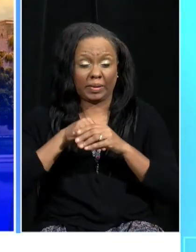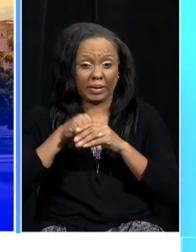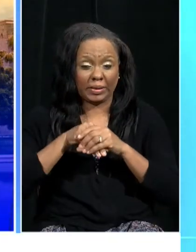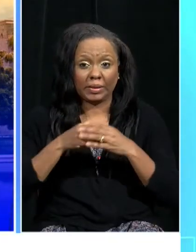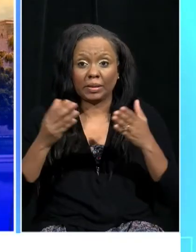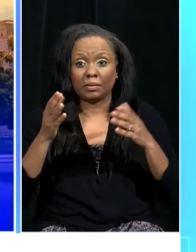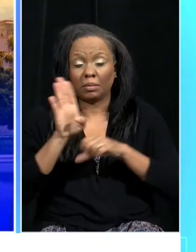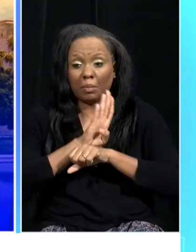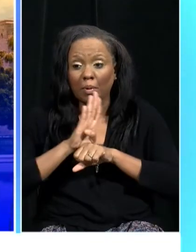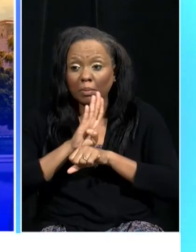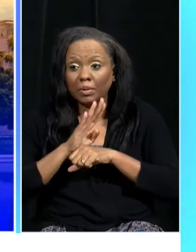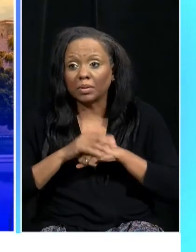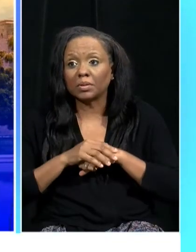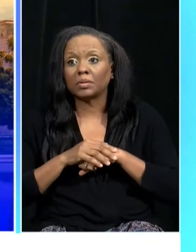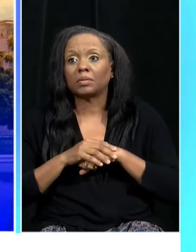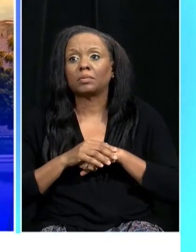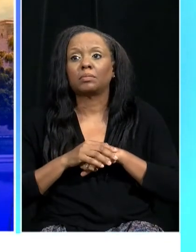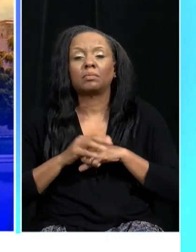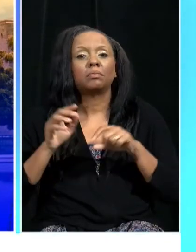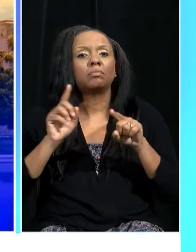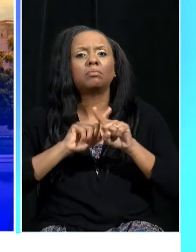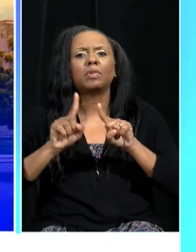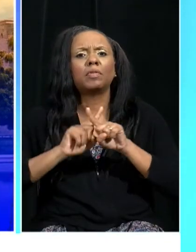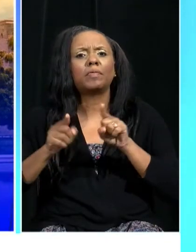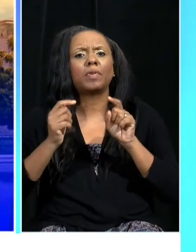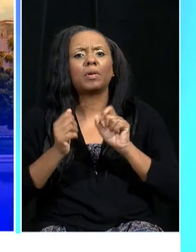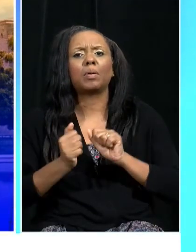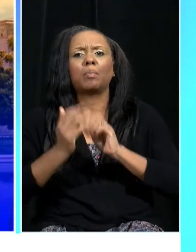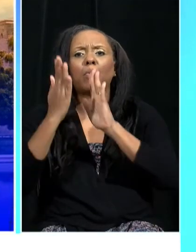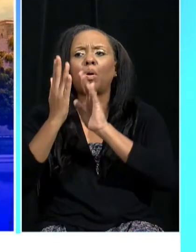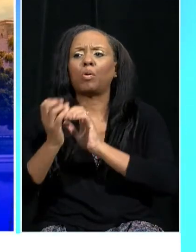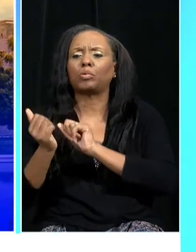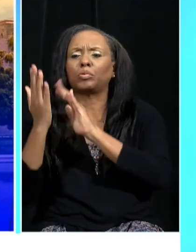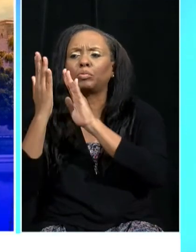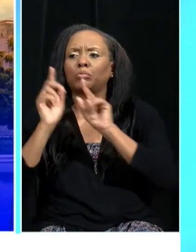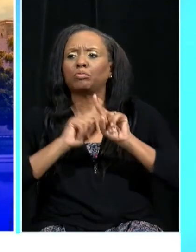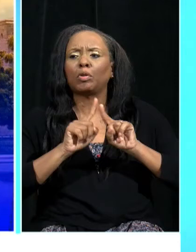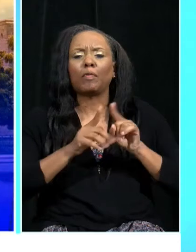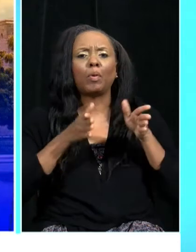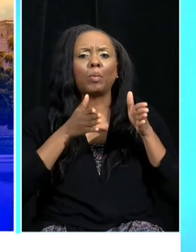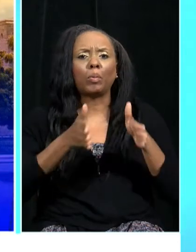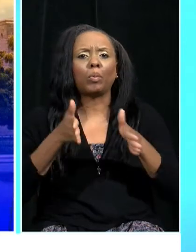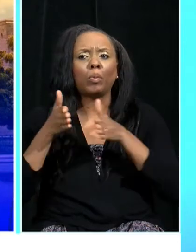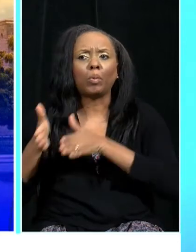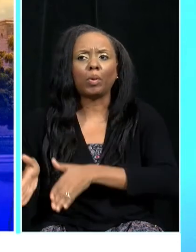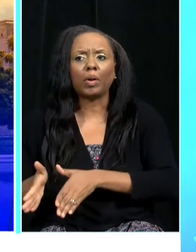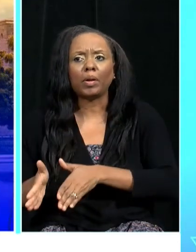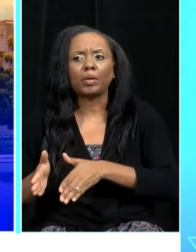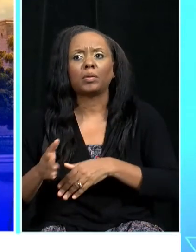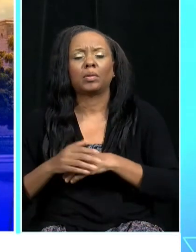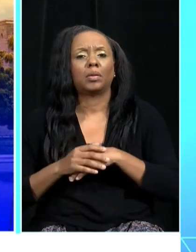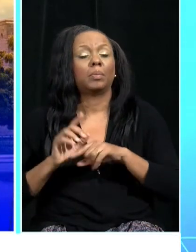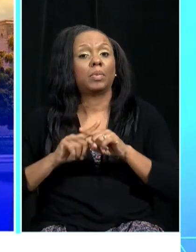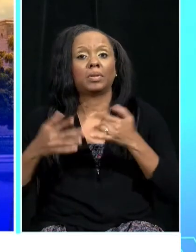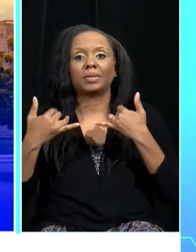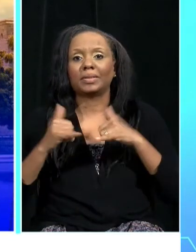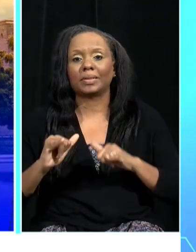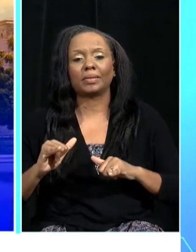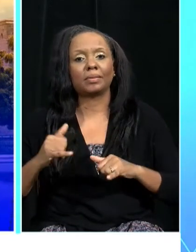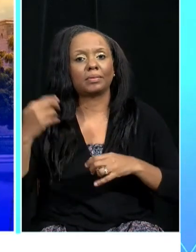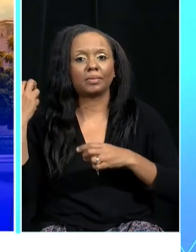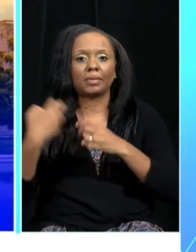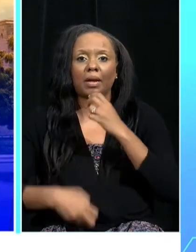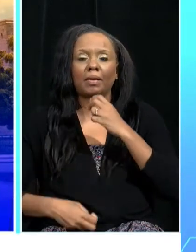always hearing of people, of different methods being put in place to make it easier to do business, but yet it is still difficult to set up a